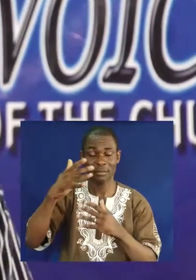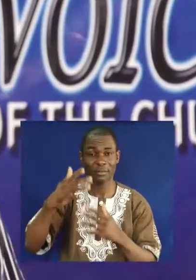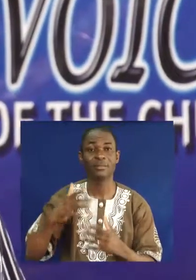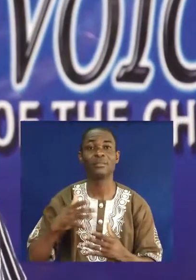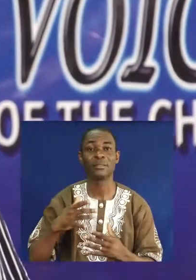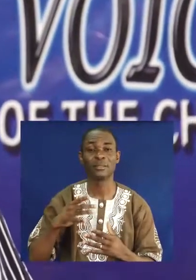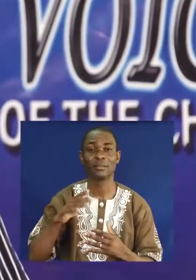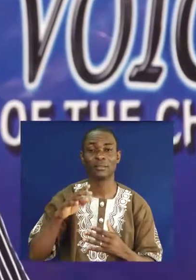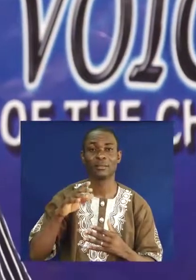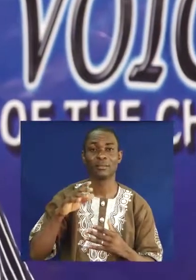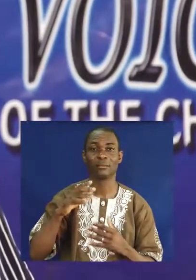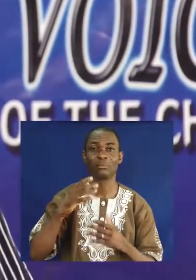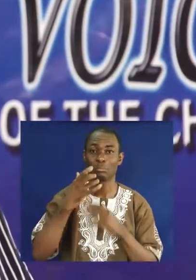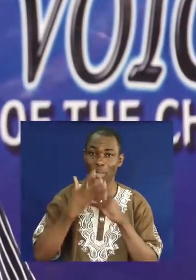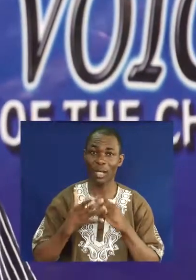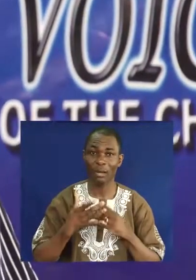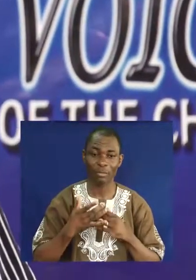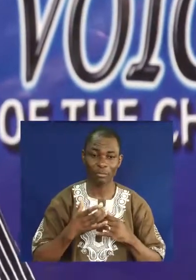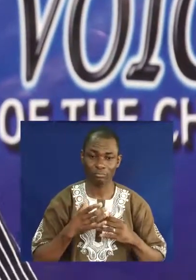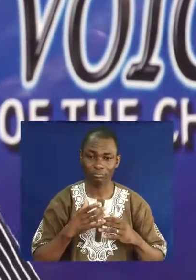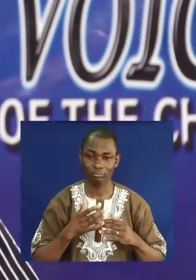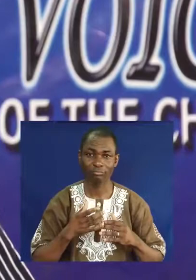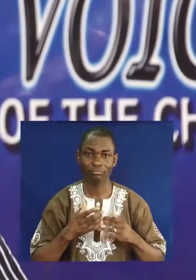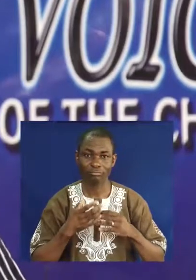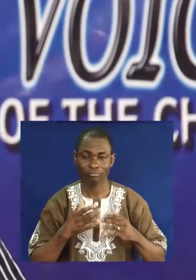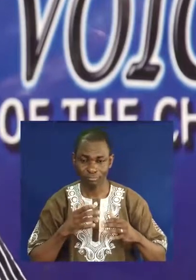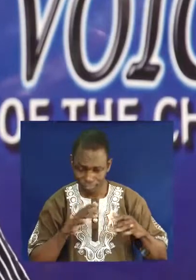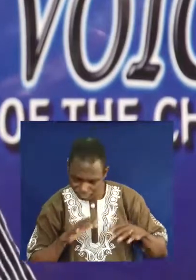mene won so so sa ye be ye ebi ato aso